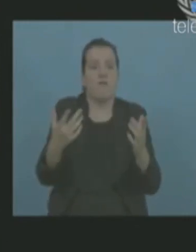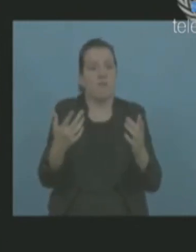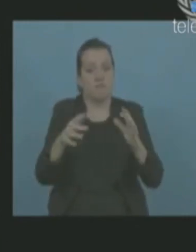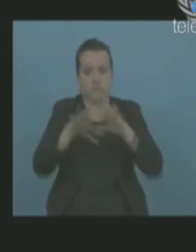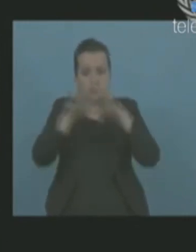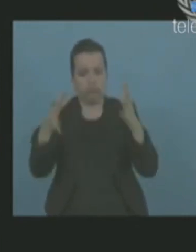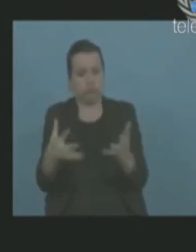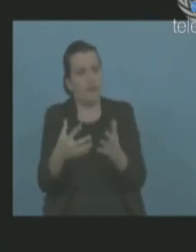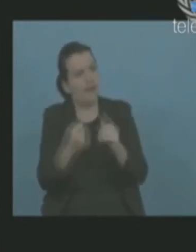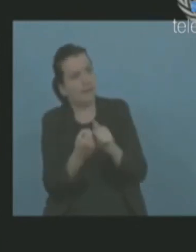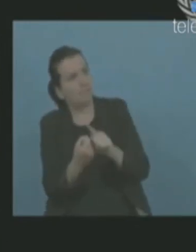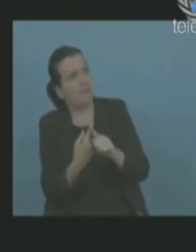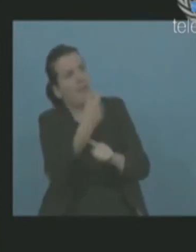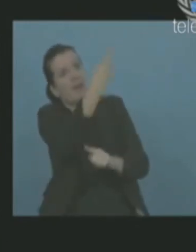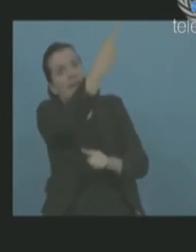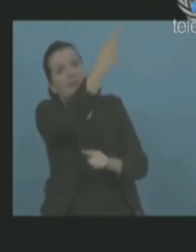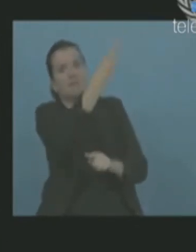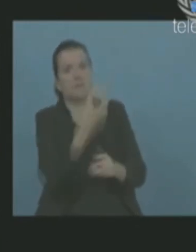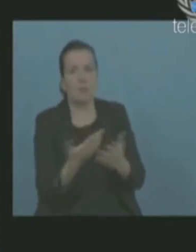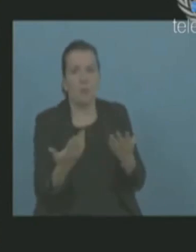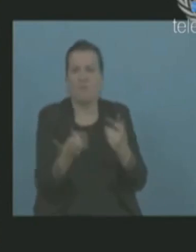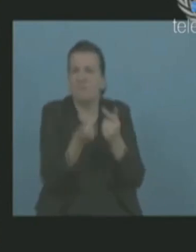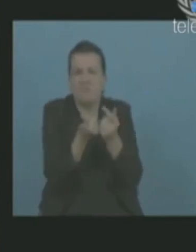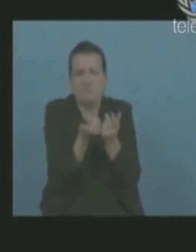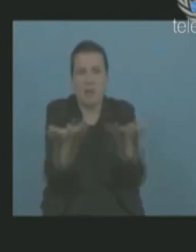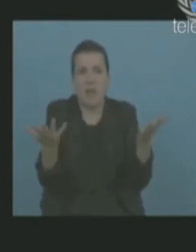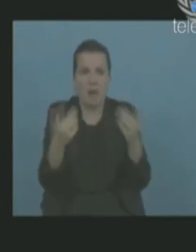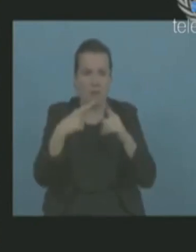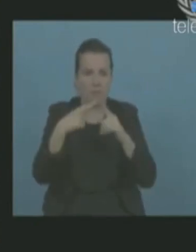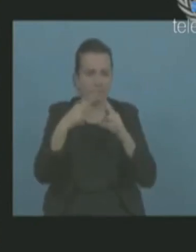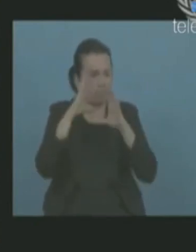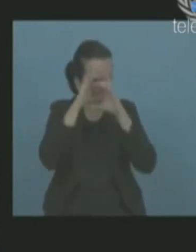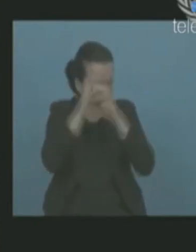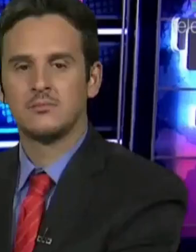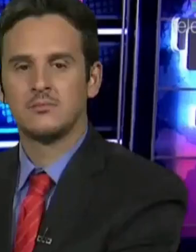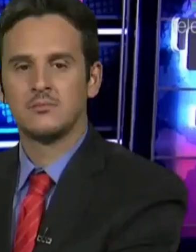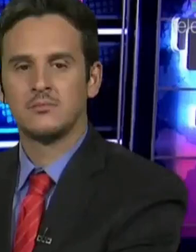for investments that deteriorate the rights and salaries of workers.